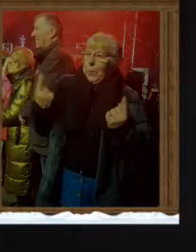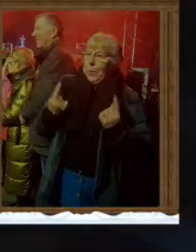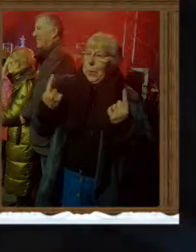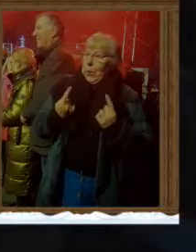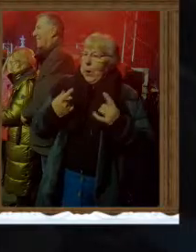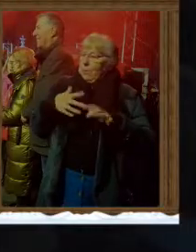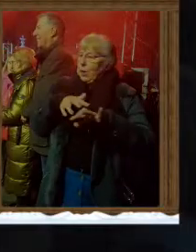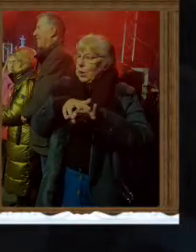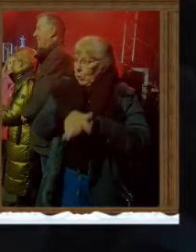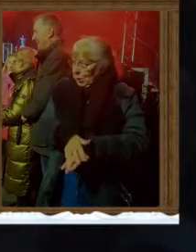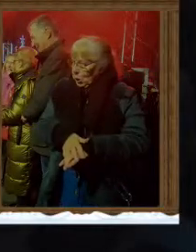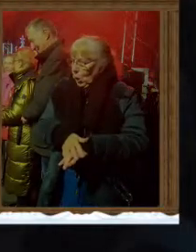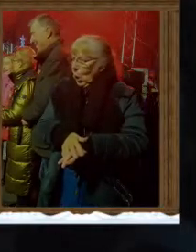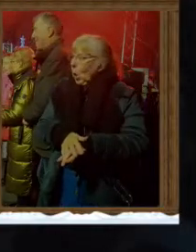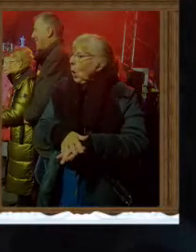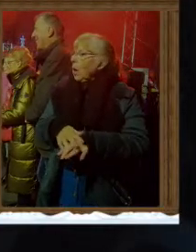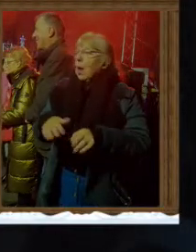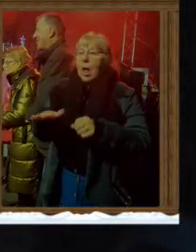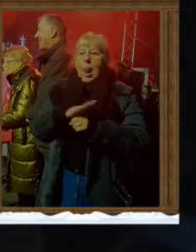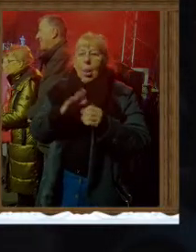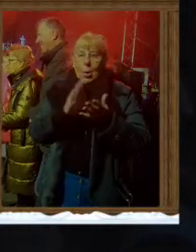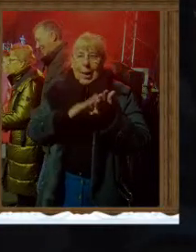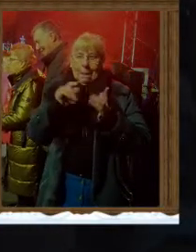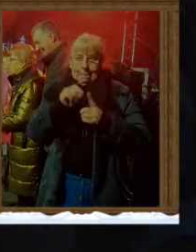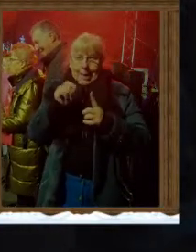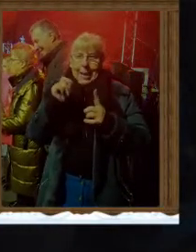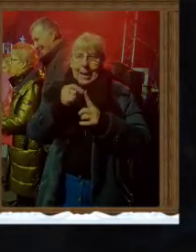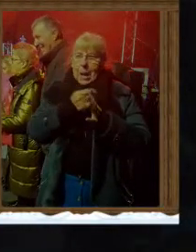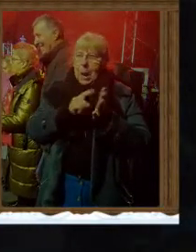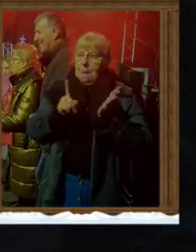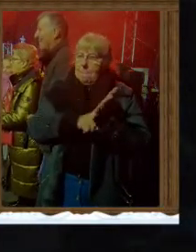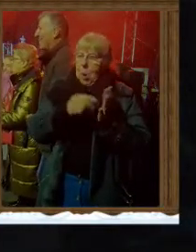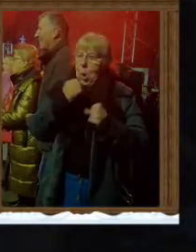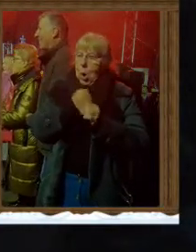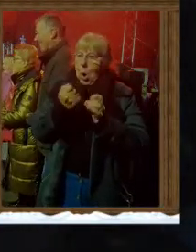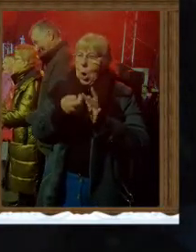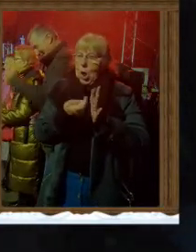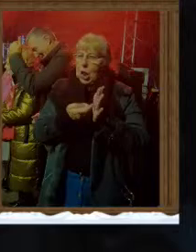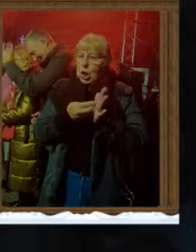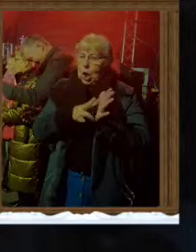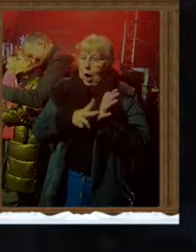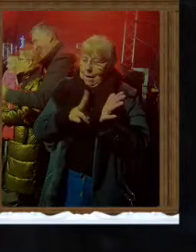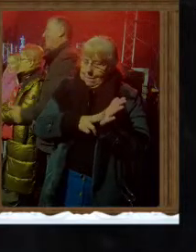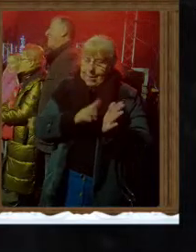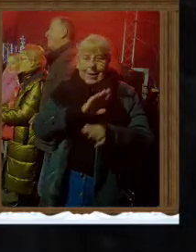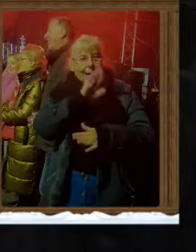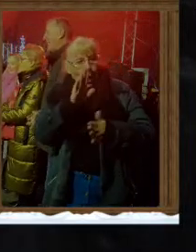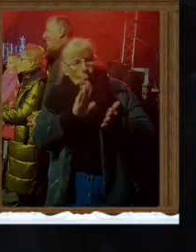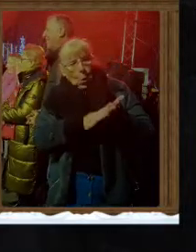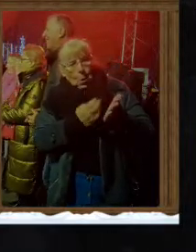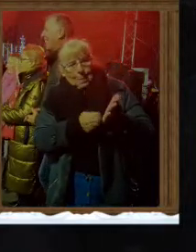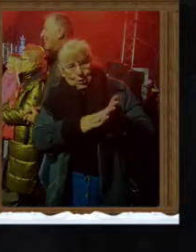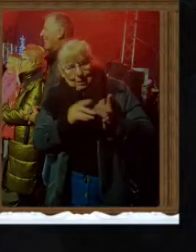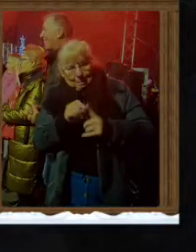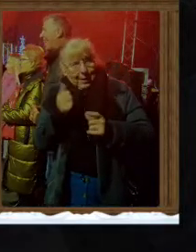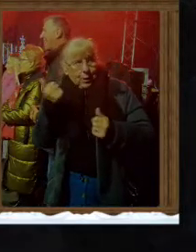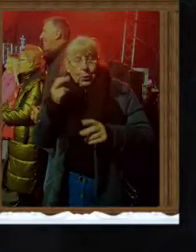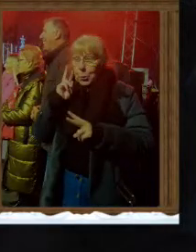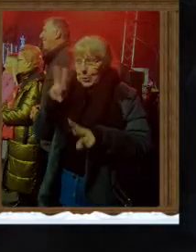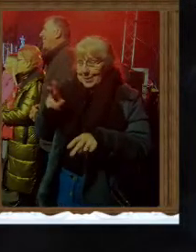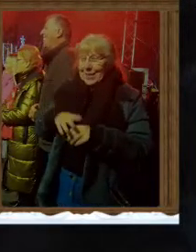on, including our local MP. Paul Gervin is here as well. Hello, Mr. MP, and good to see you again.